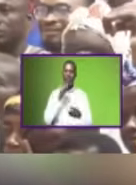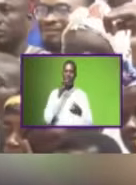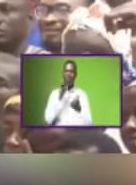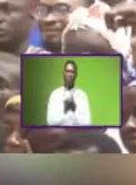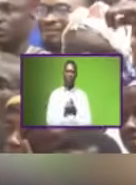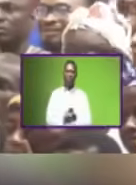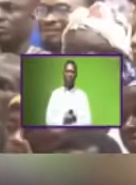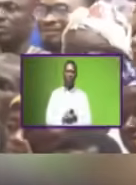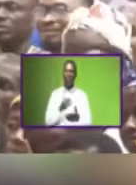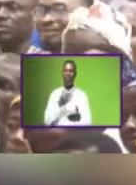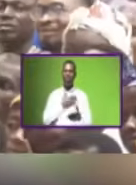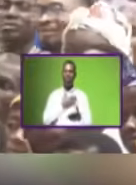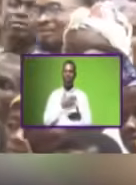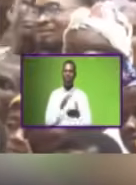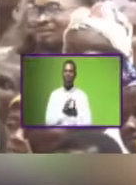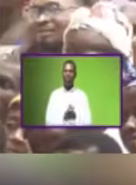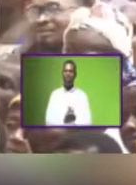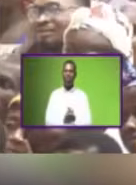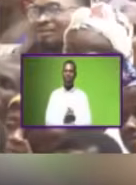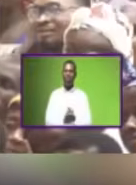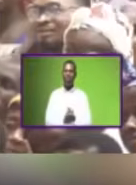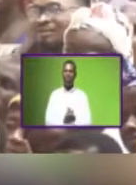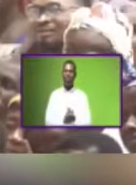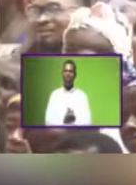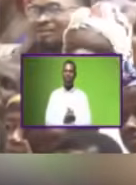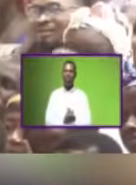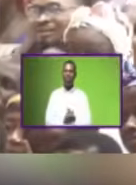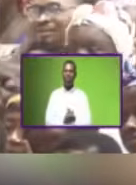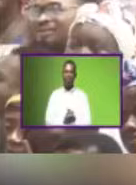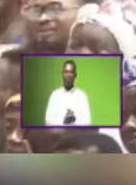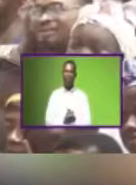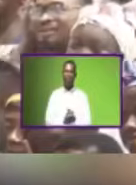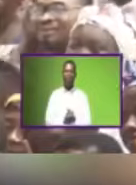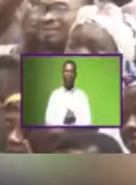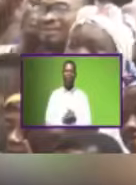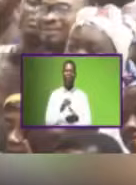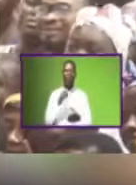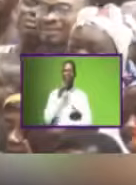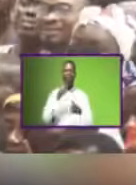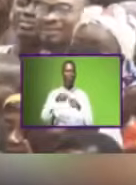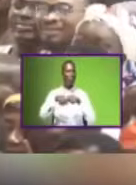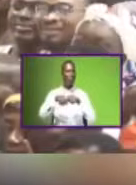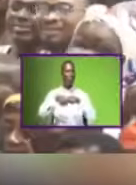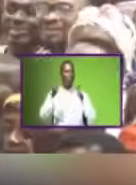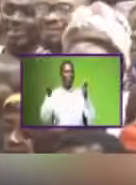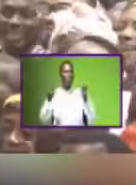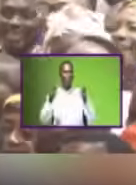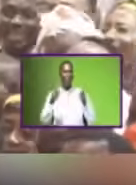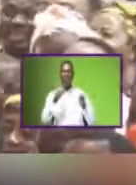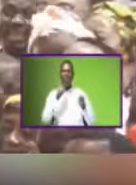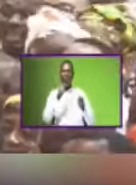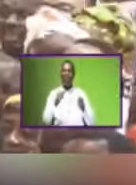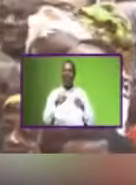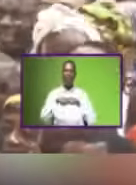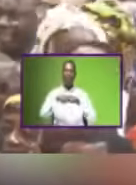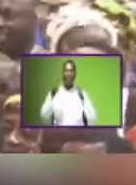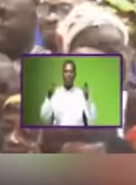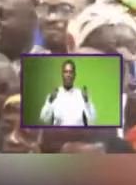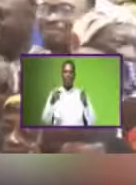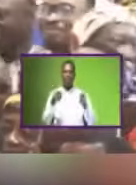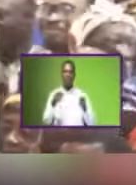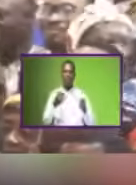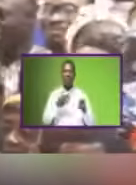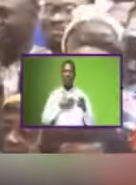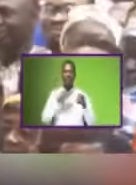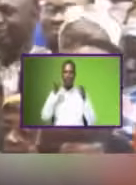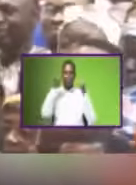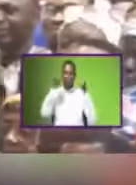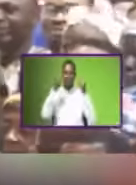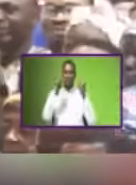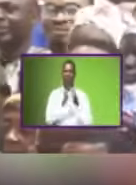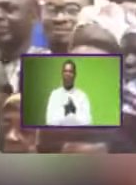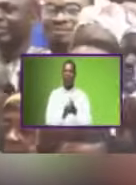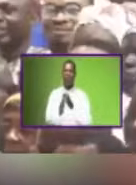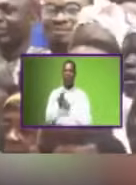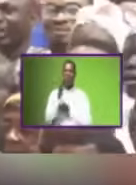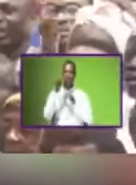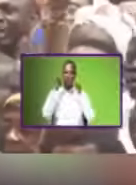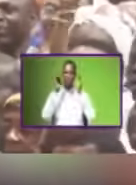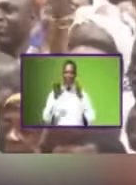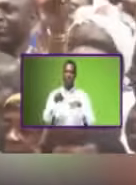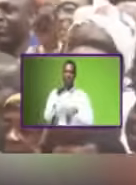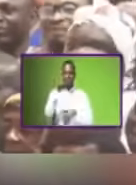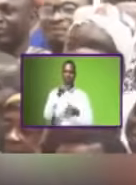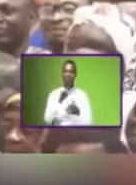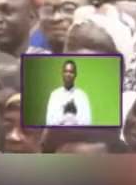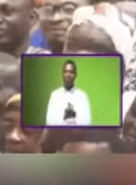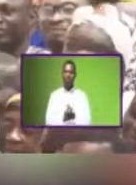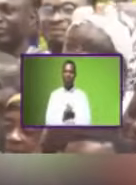ho beto no oh so ne we dia nka beto no mente no papa mente no me ni abere pa ye we sira yo